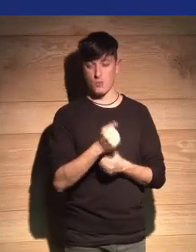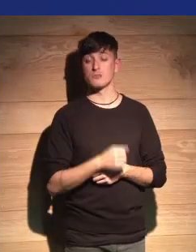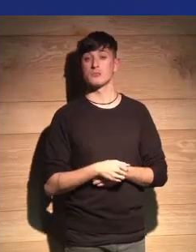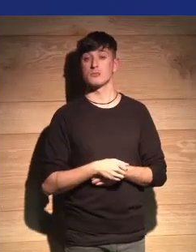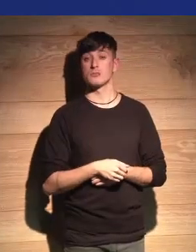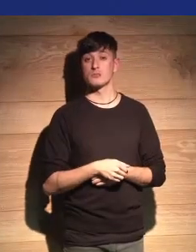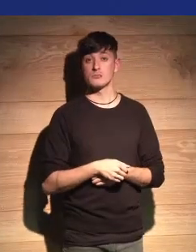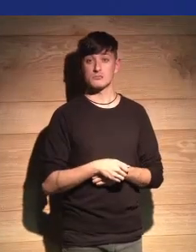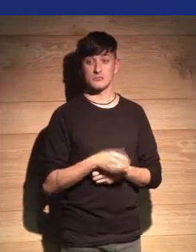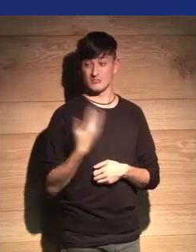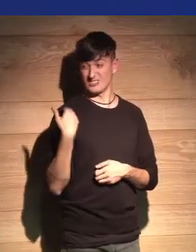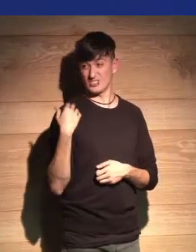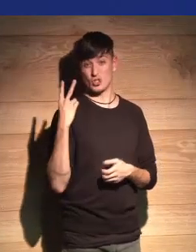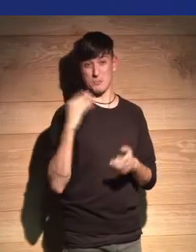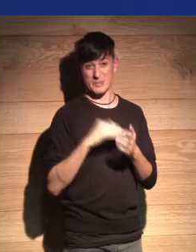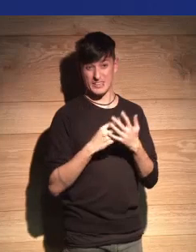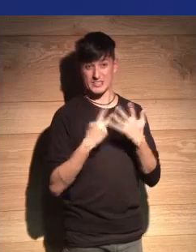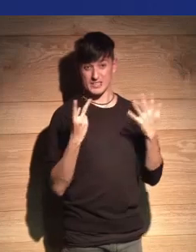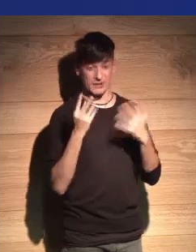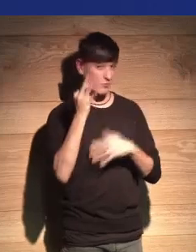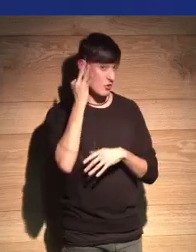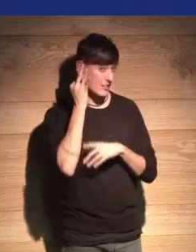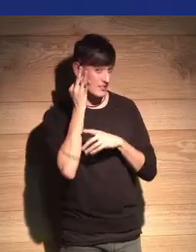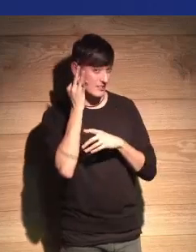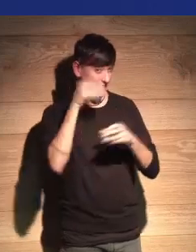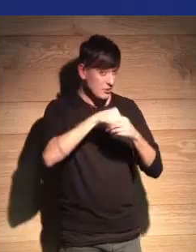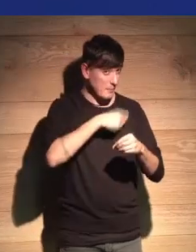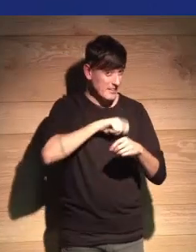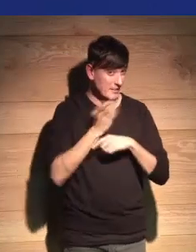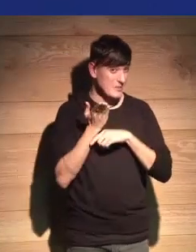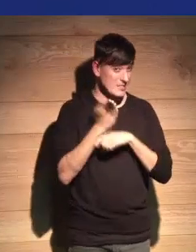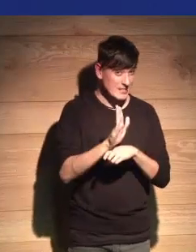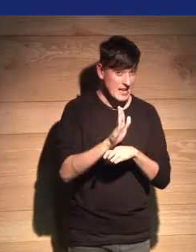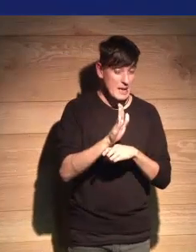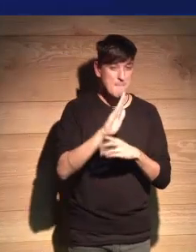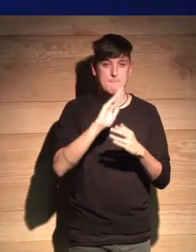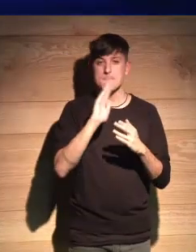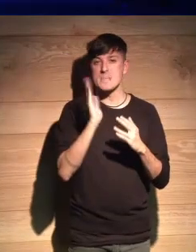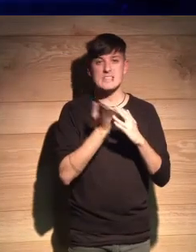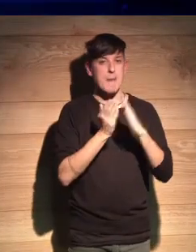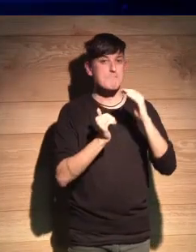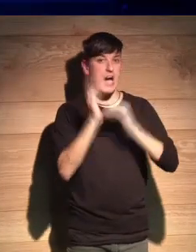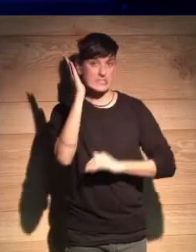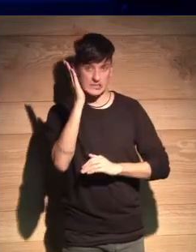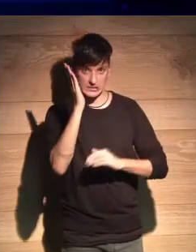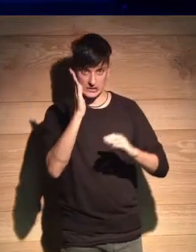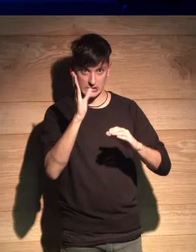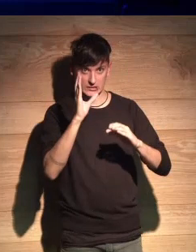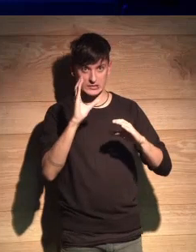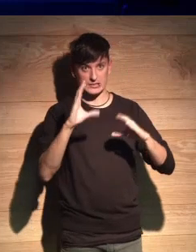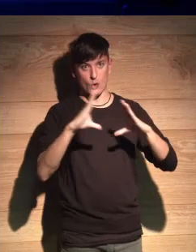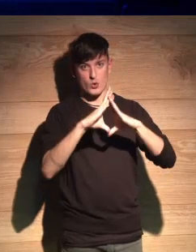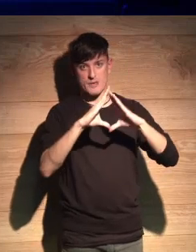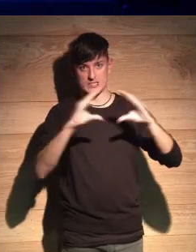social asset, but an economic one. In 2017, women were more than